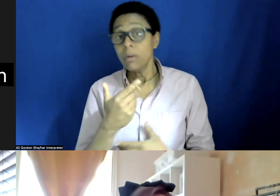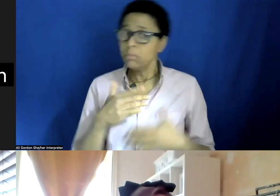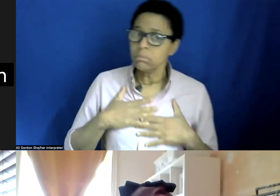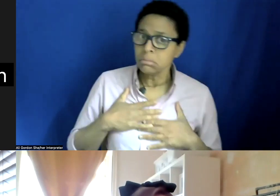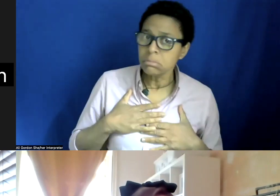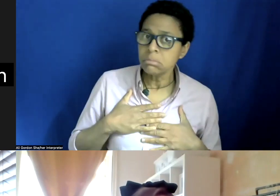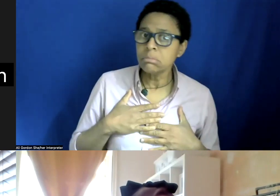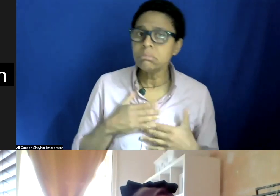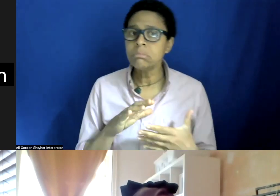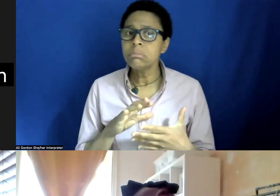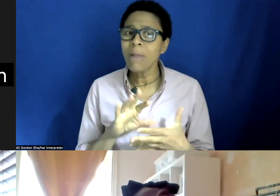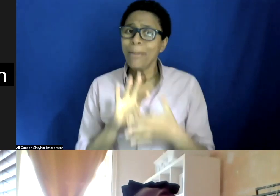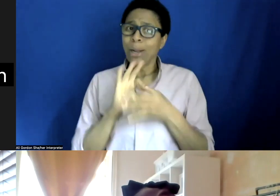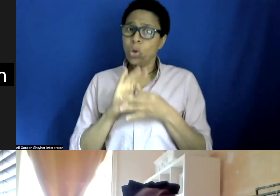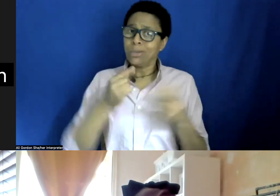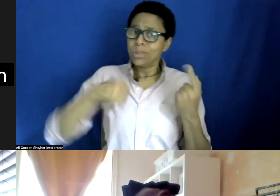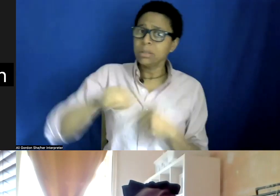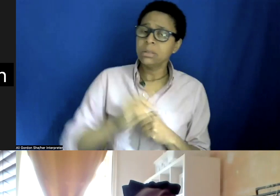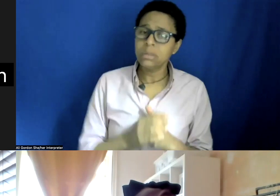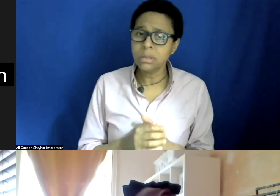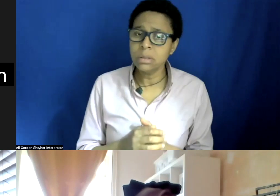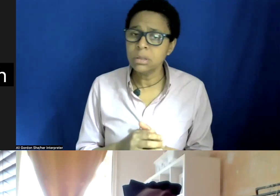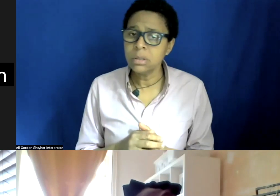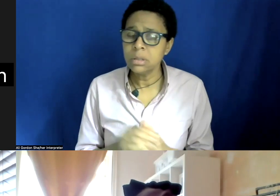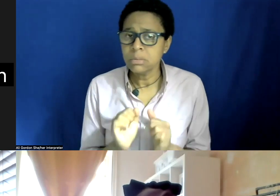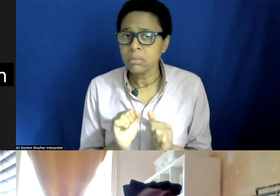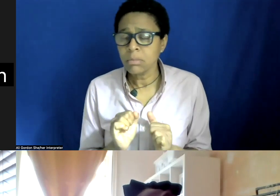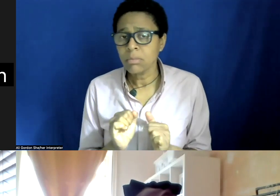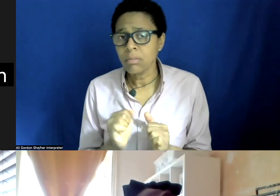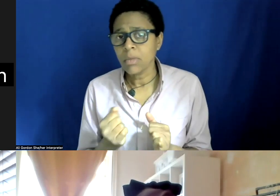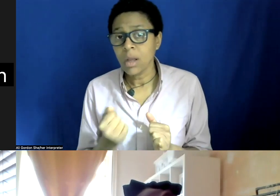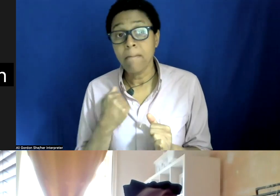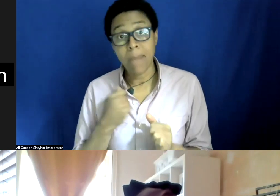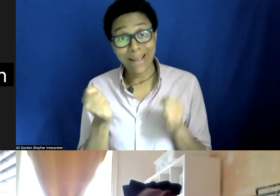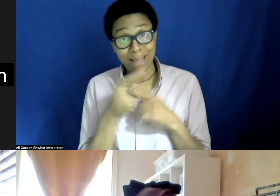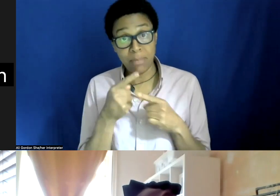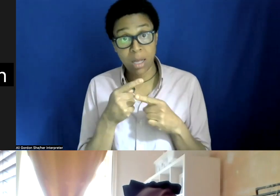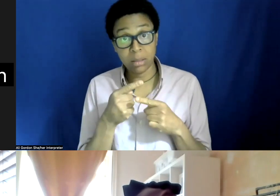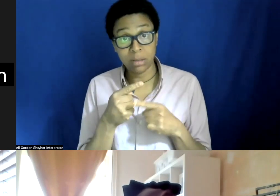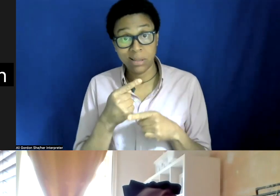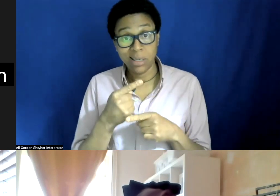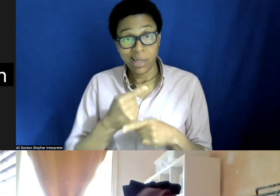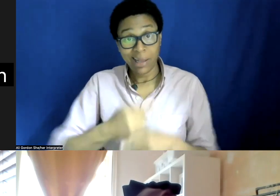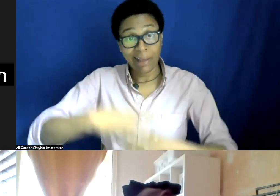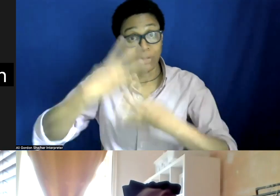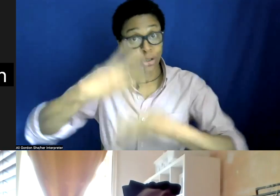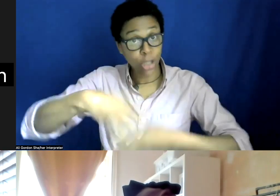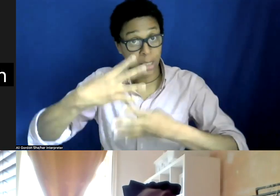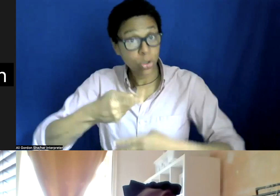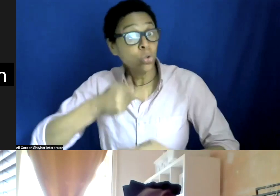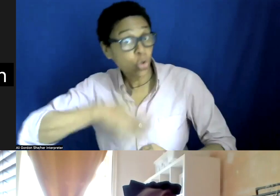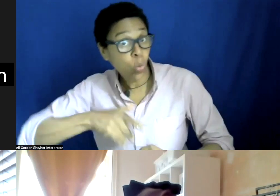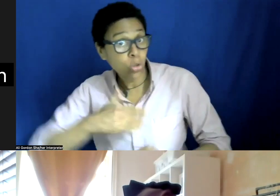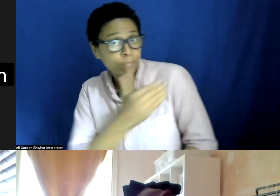touch with me. I've posted my email in the chat, and I'll be checking my emails after this. So if you did want to raise any